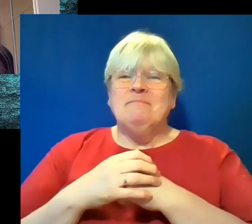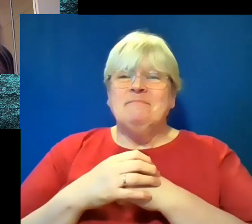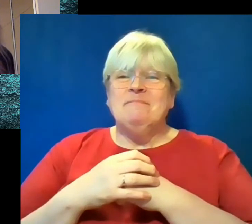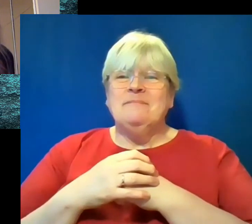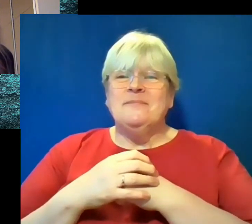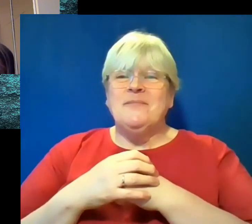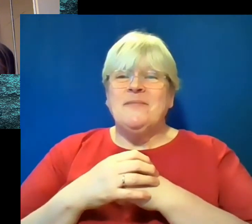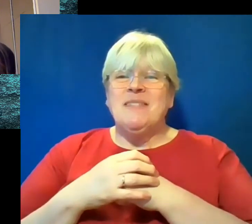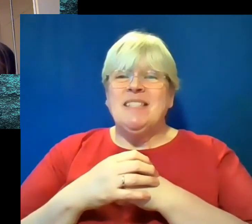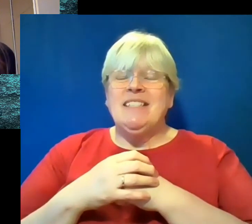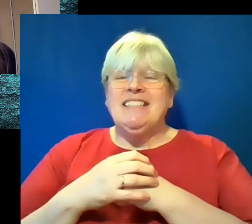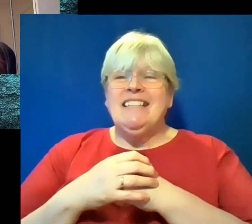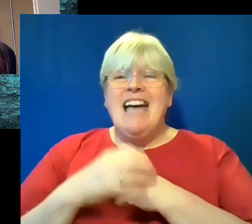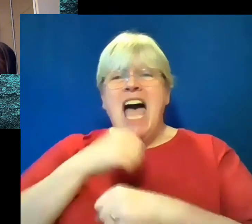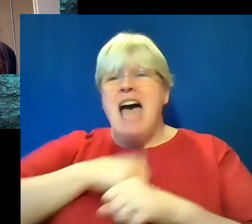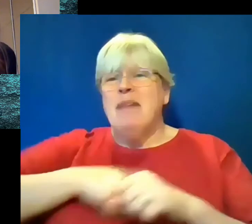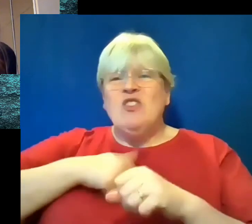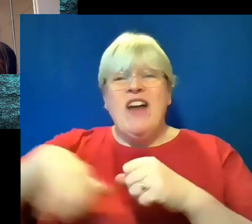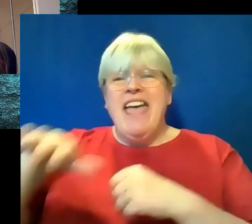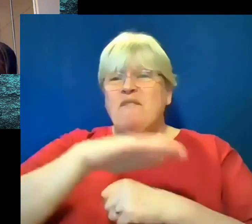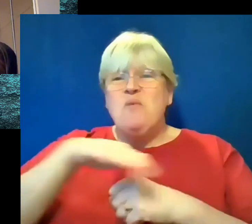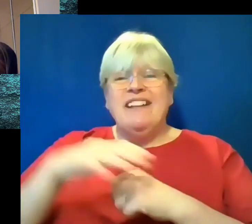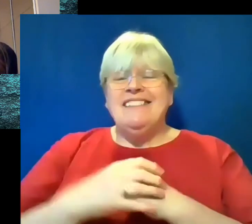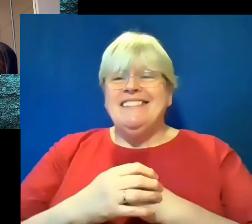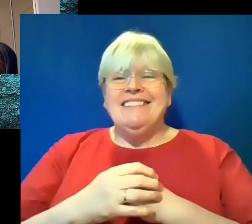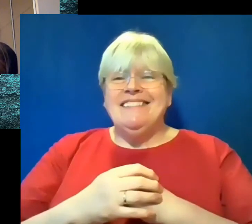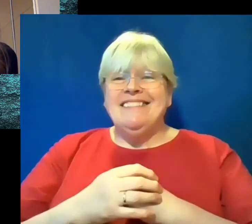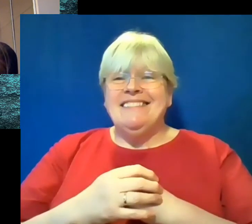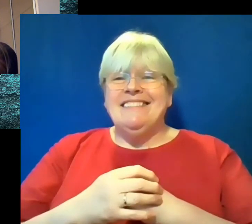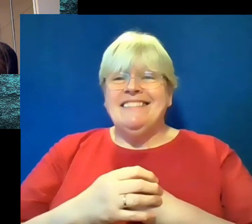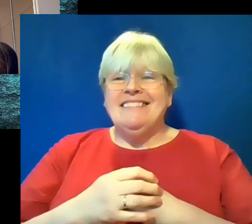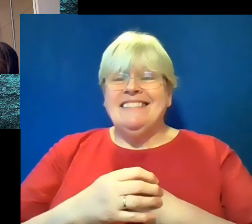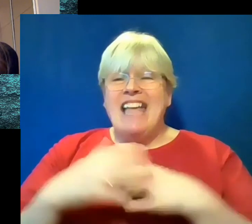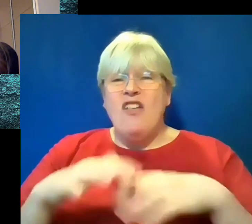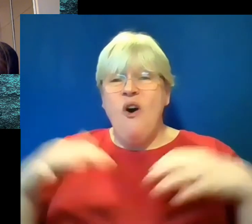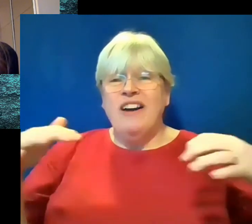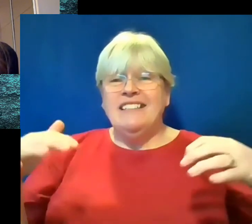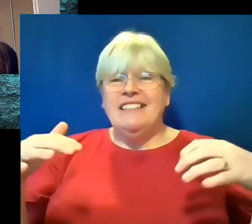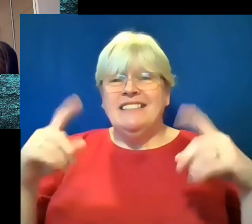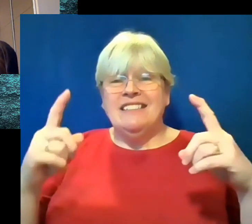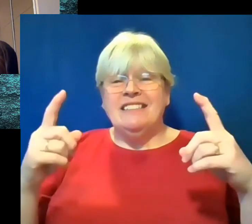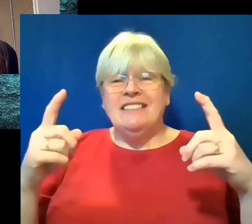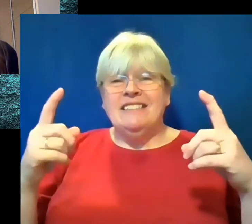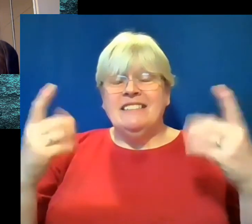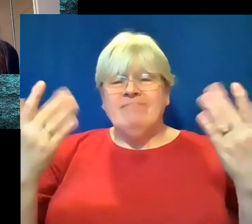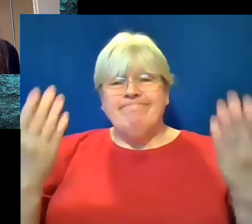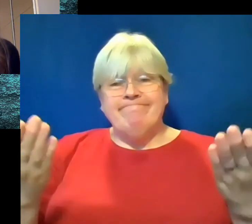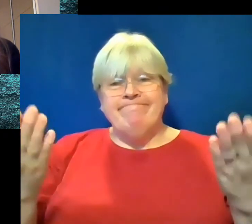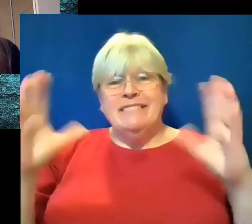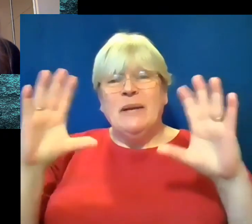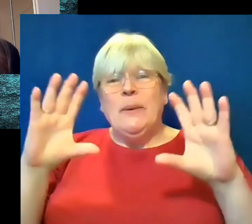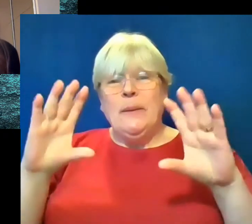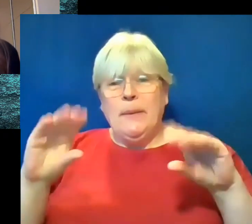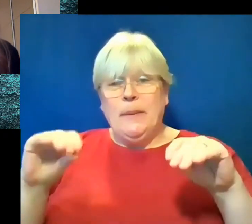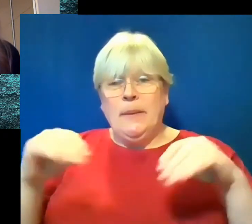I'm so sorry, everyone in our virtual audience, but we have come to the end of what has been an